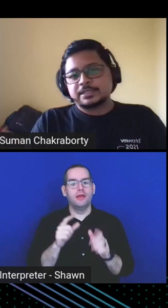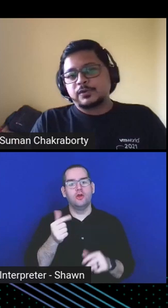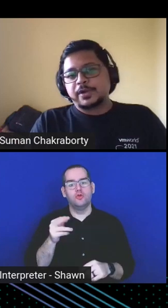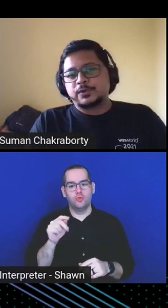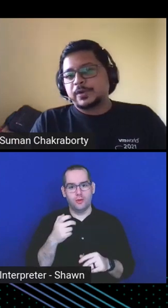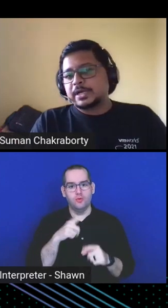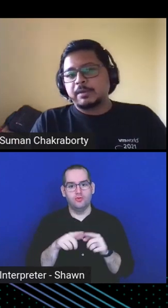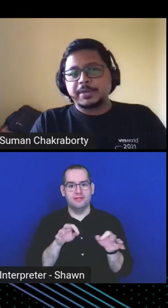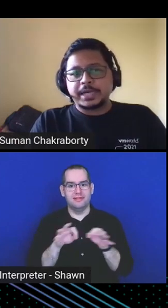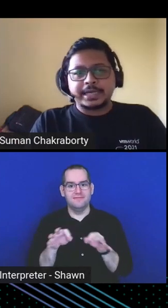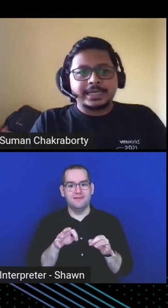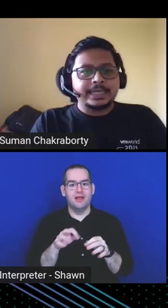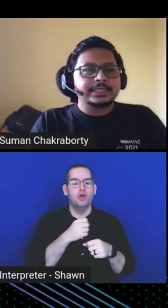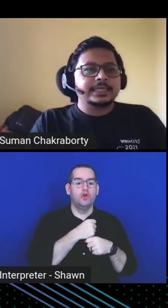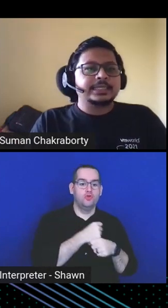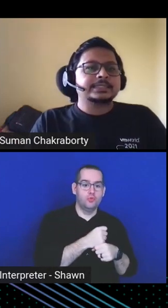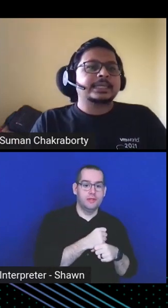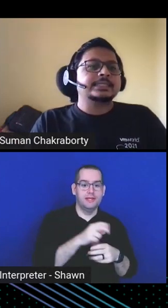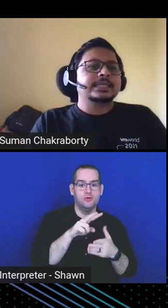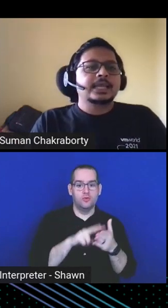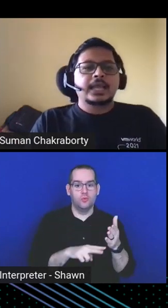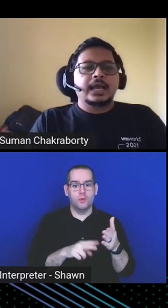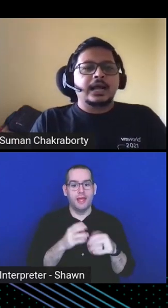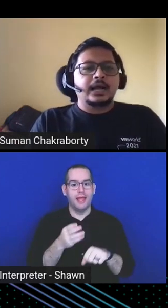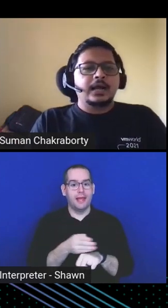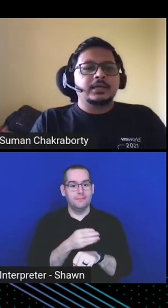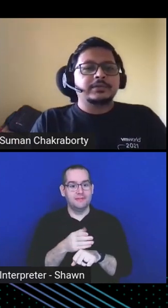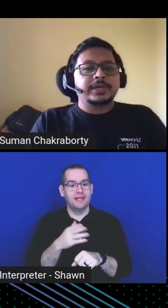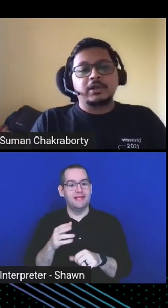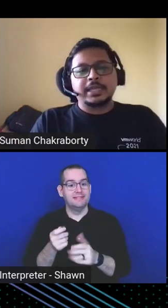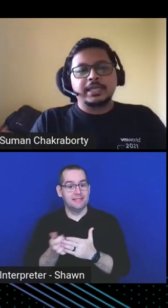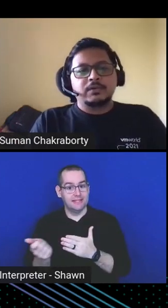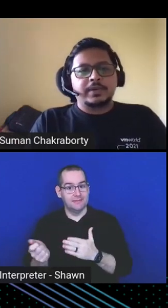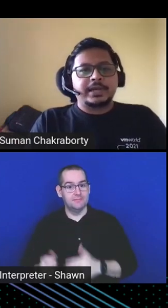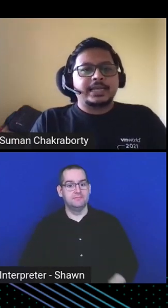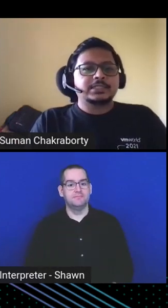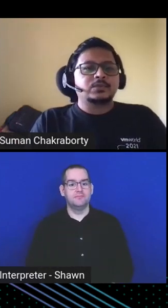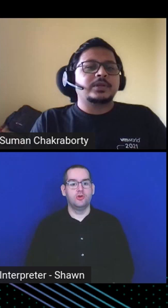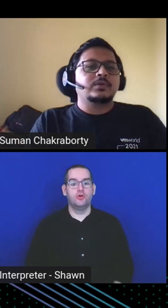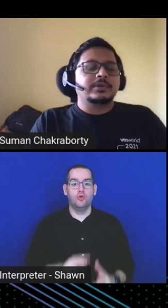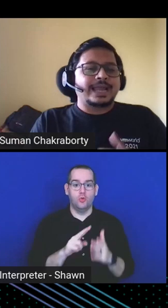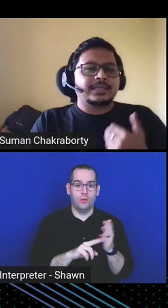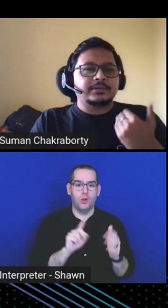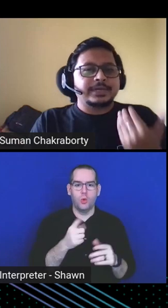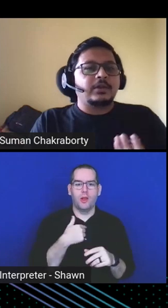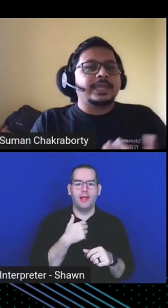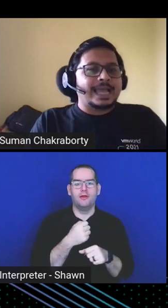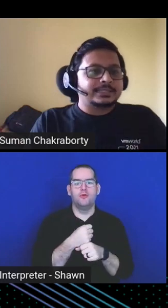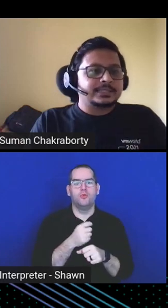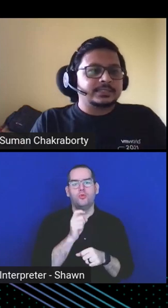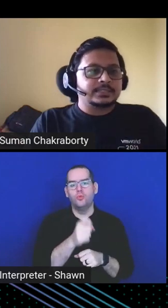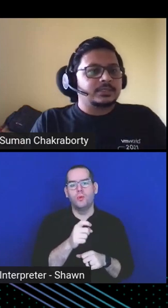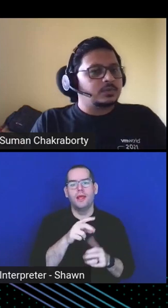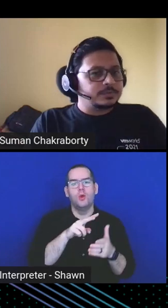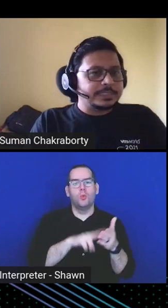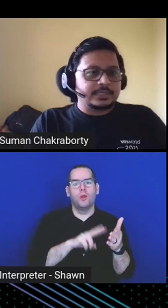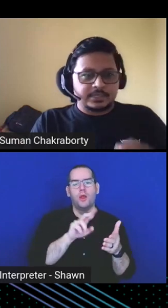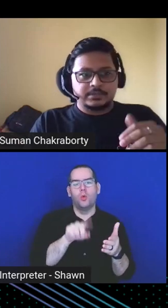define is create, read, update, and delete in this case. The read only, where I just want to grant read only